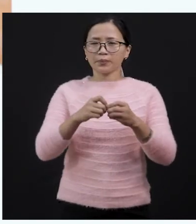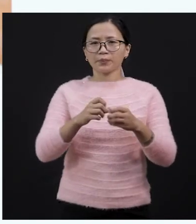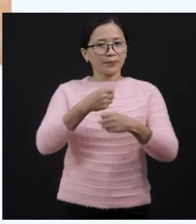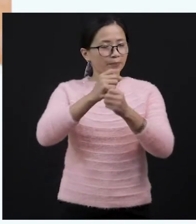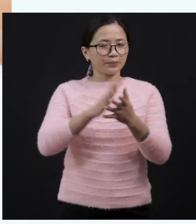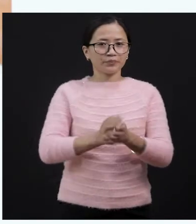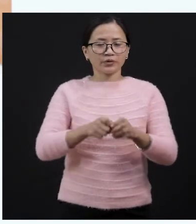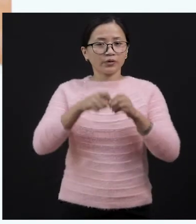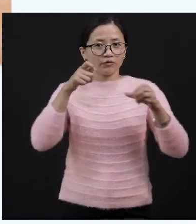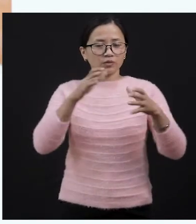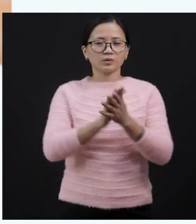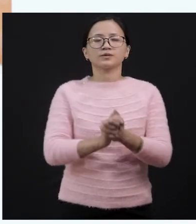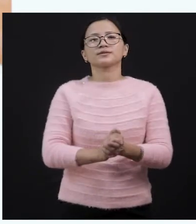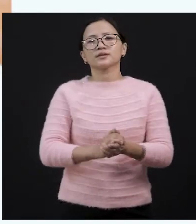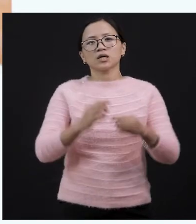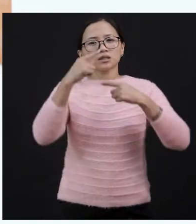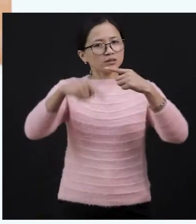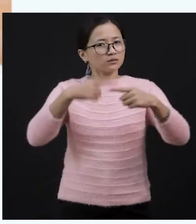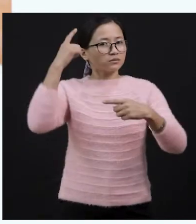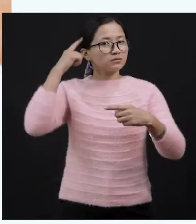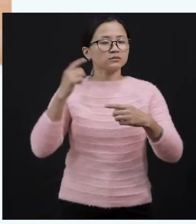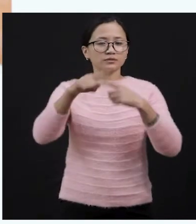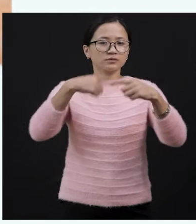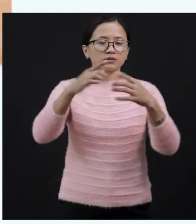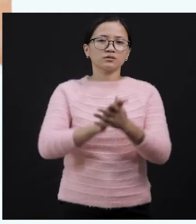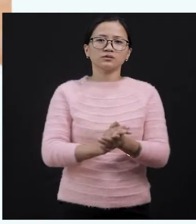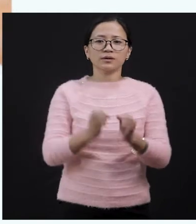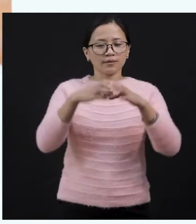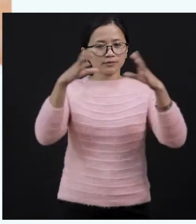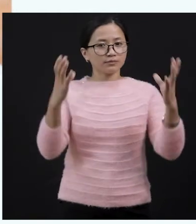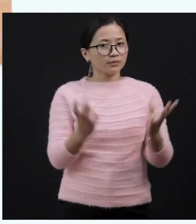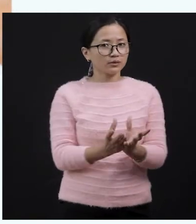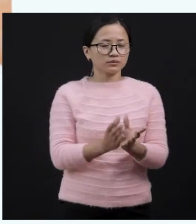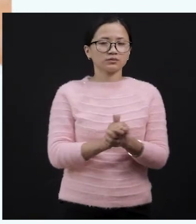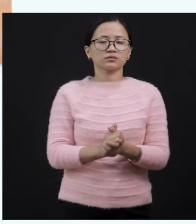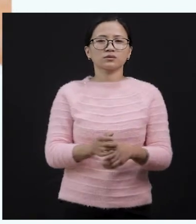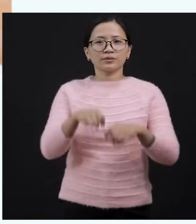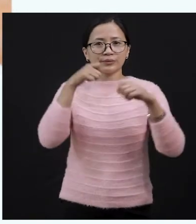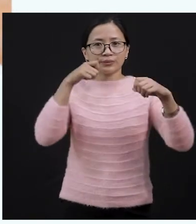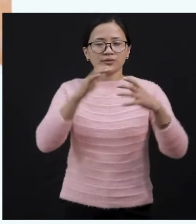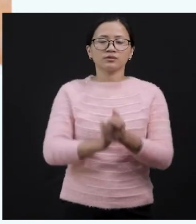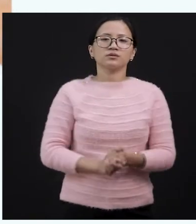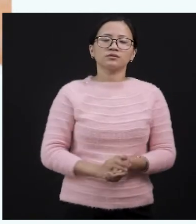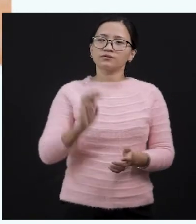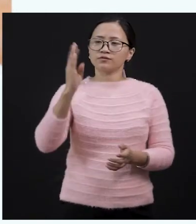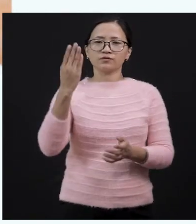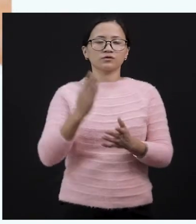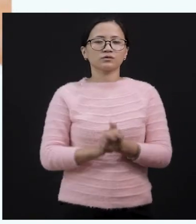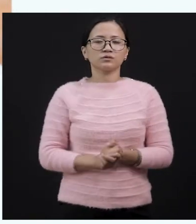car tires, air for inflating balloons, and then the